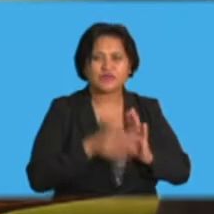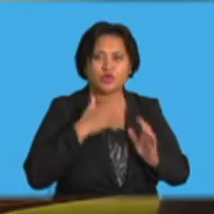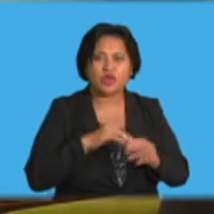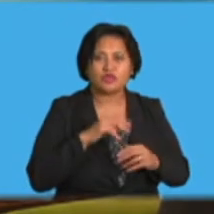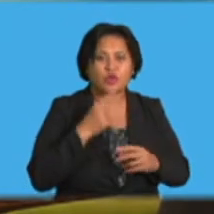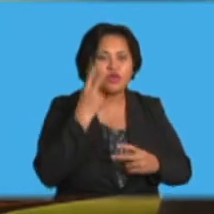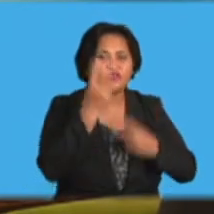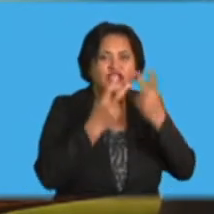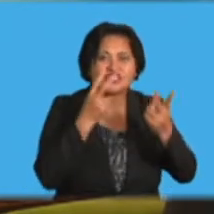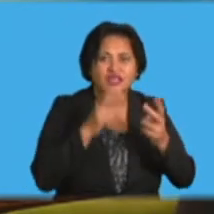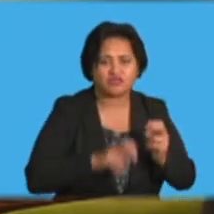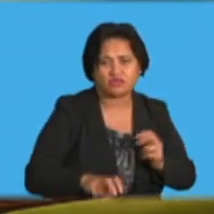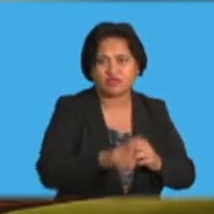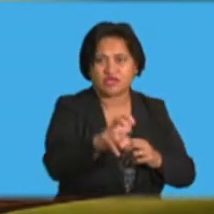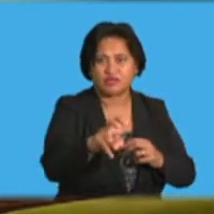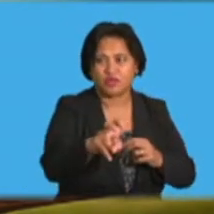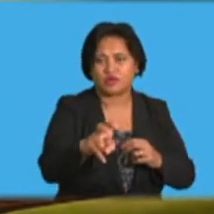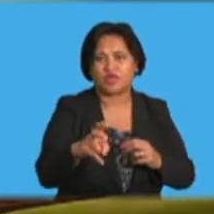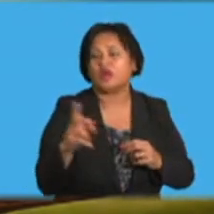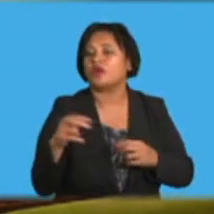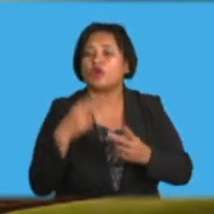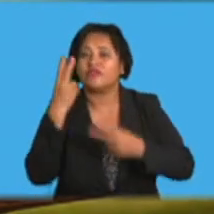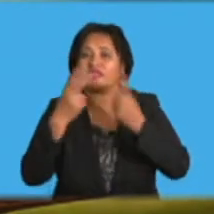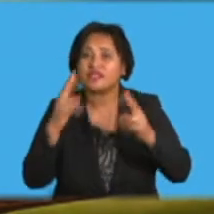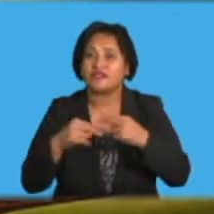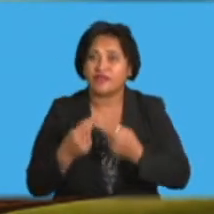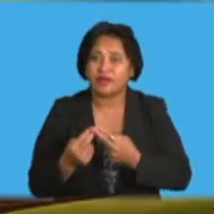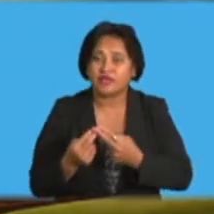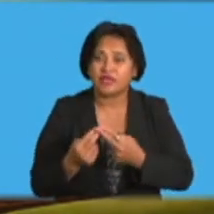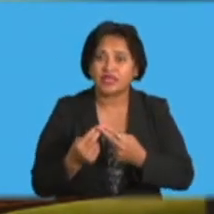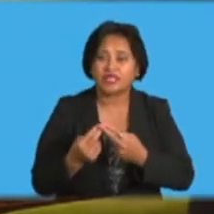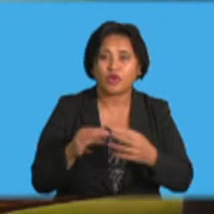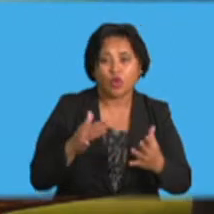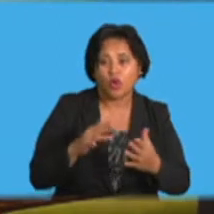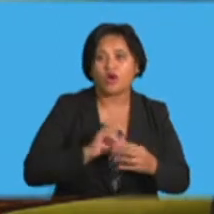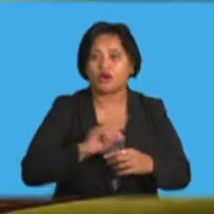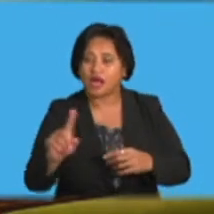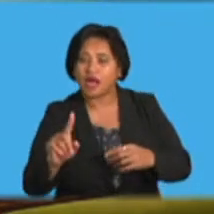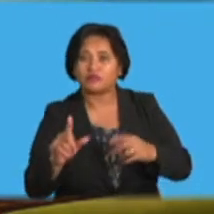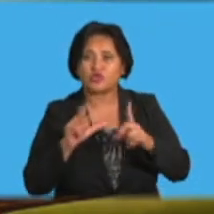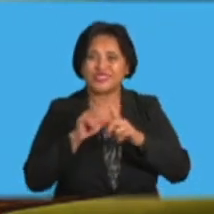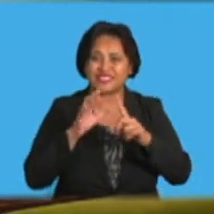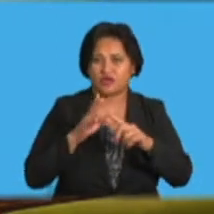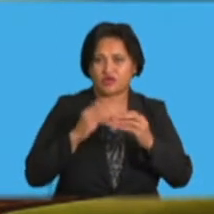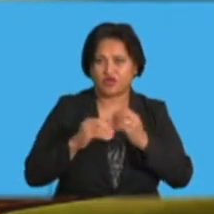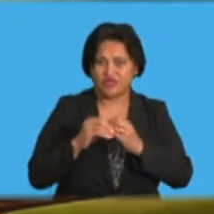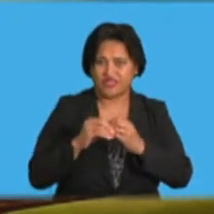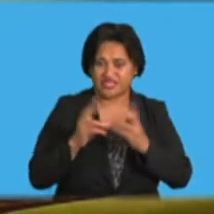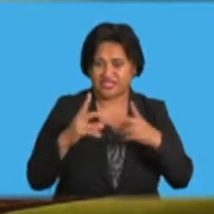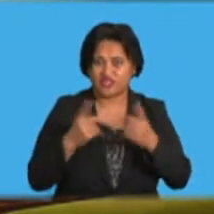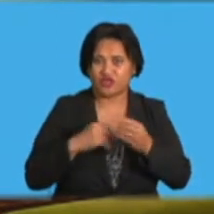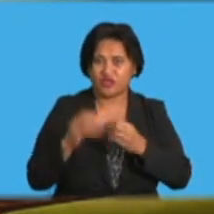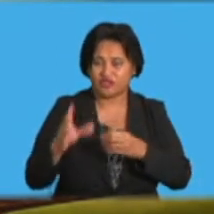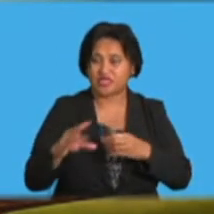and to access other assistance provided under Care for Fiji. For example, they had to visit the DO's office, etc. Fijians were given up to 1